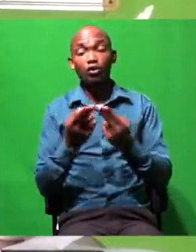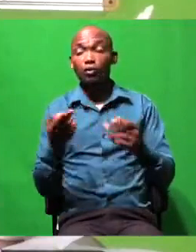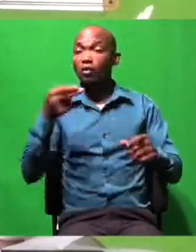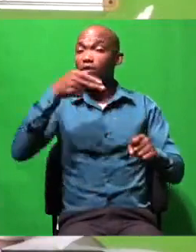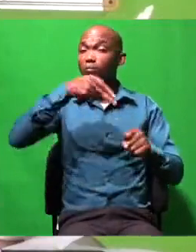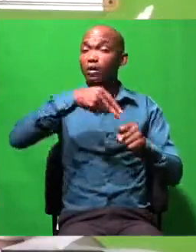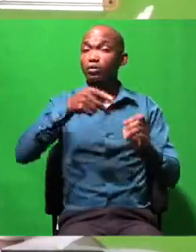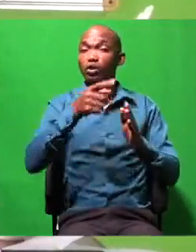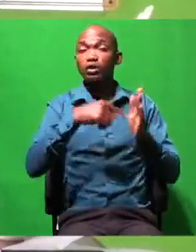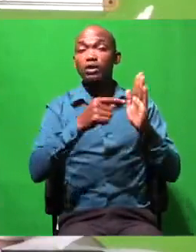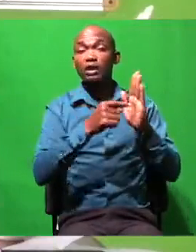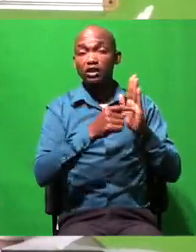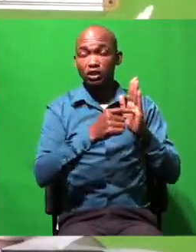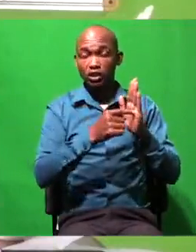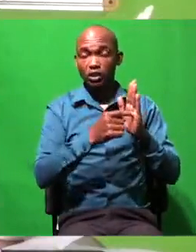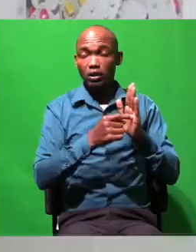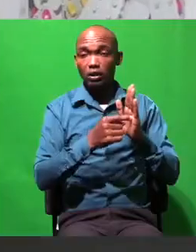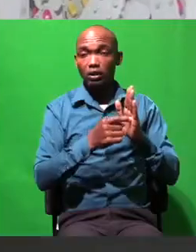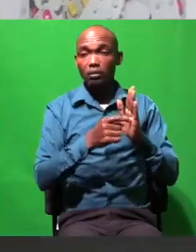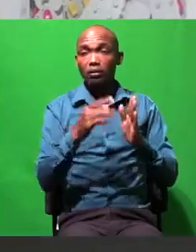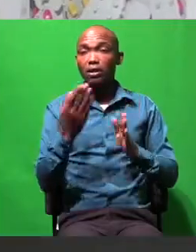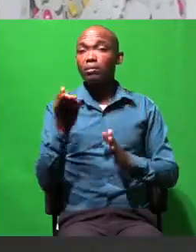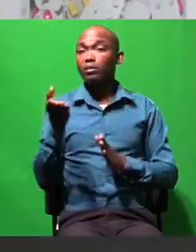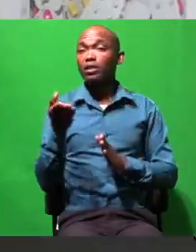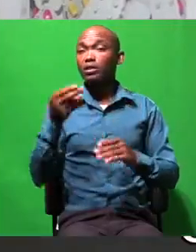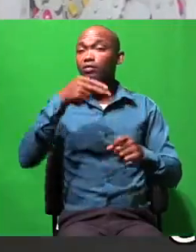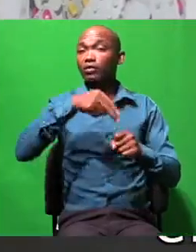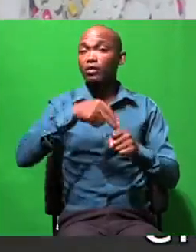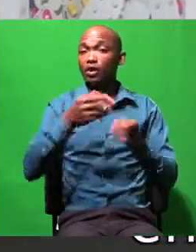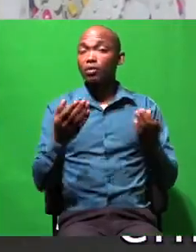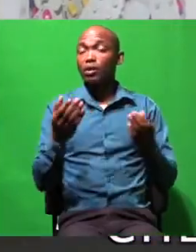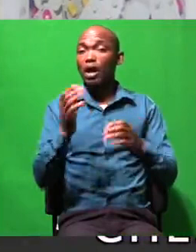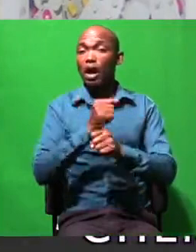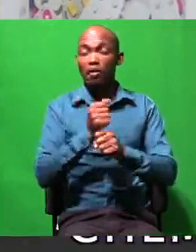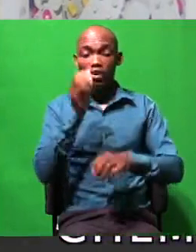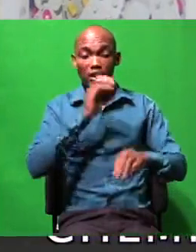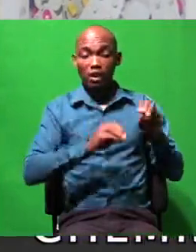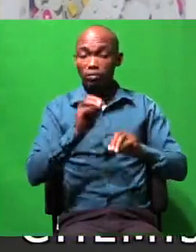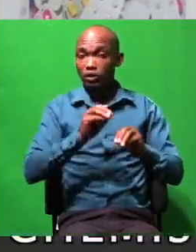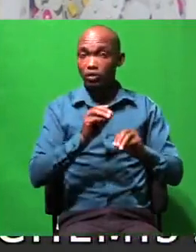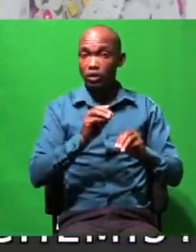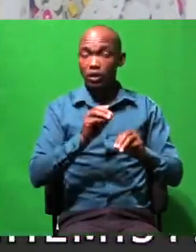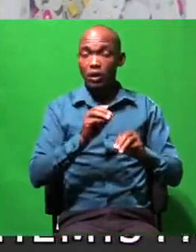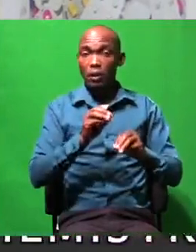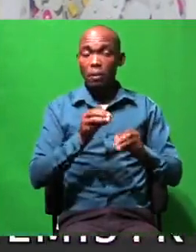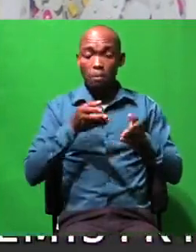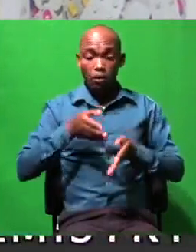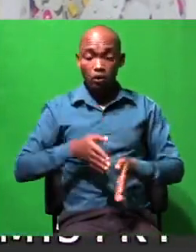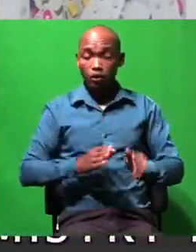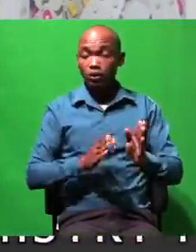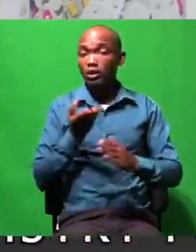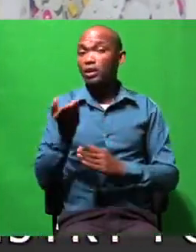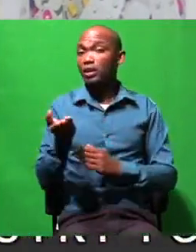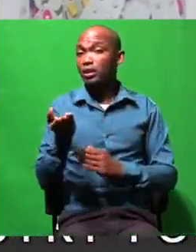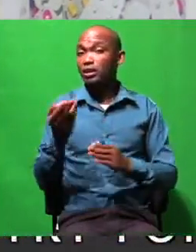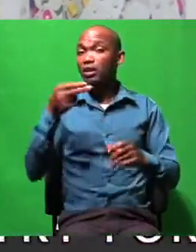that from this type of fuel, so we have chemists that produce such kind